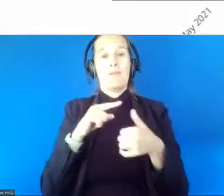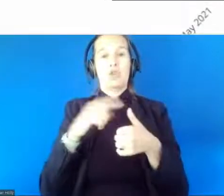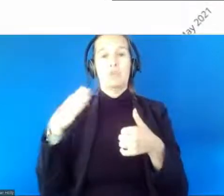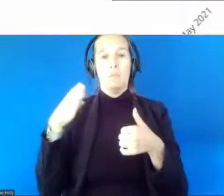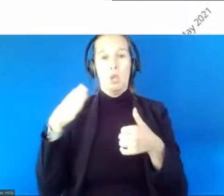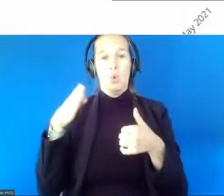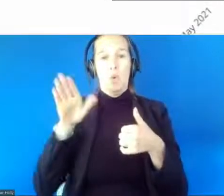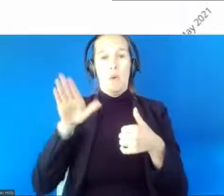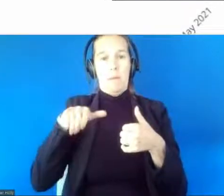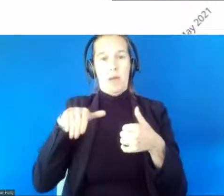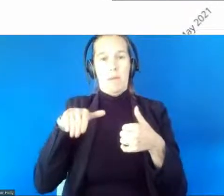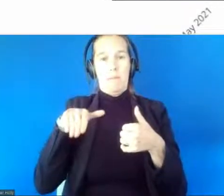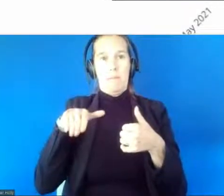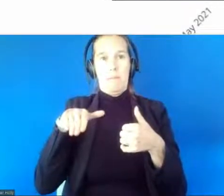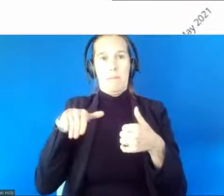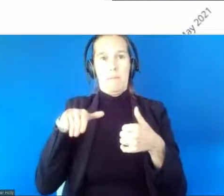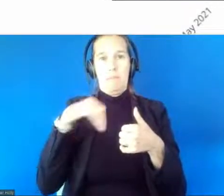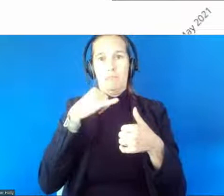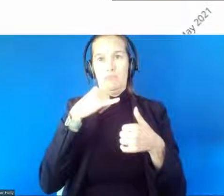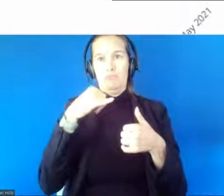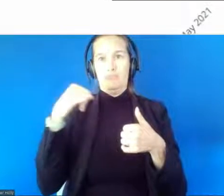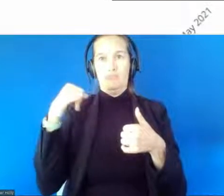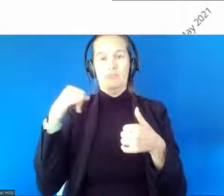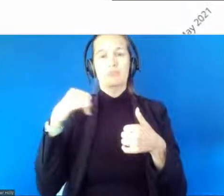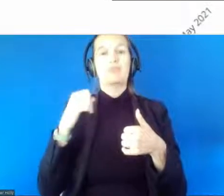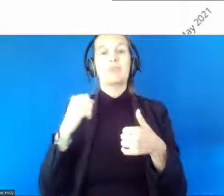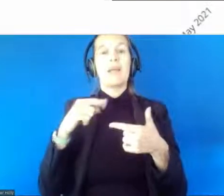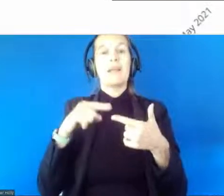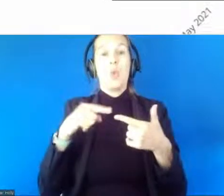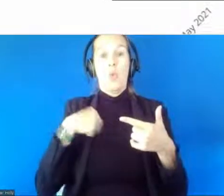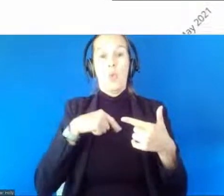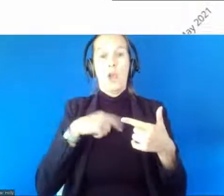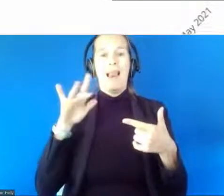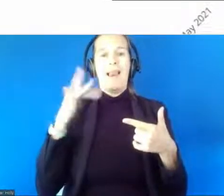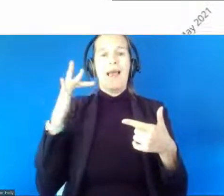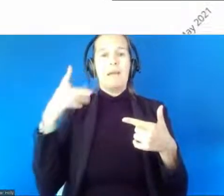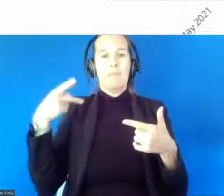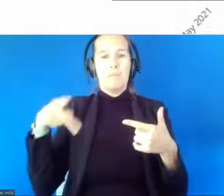on the bottom. We are in the light purple